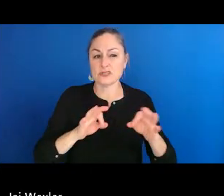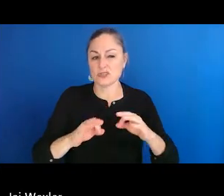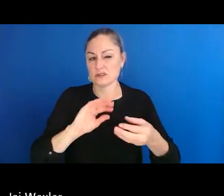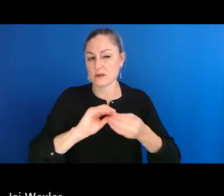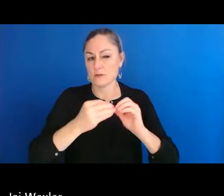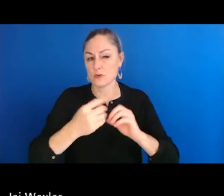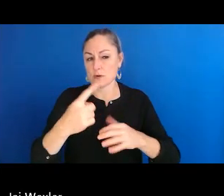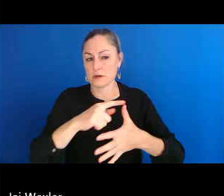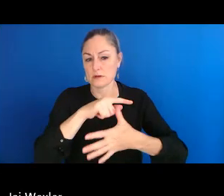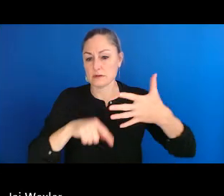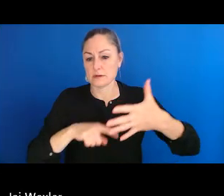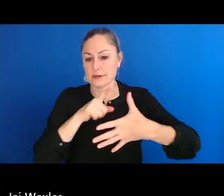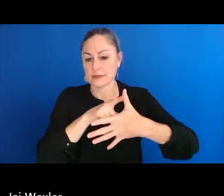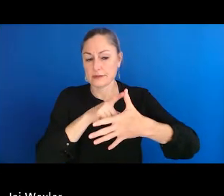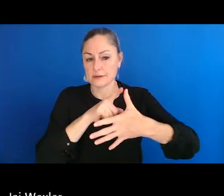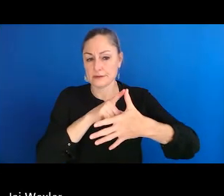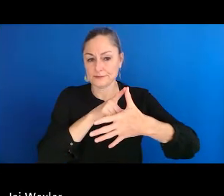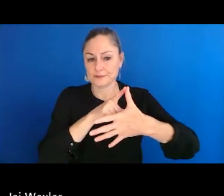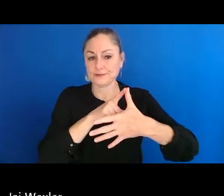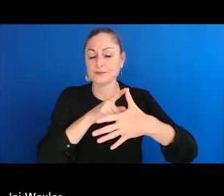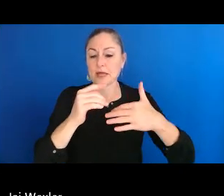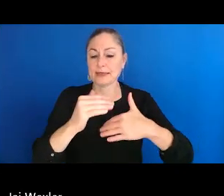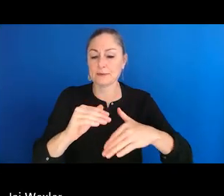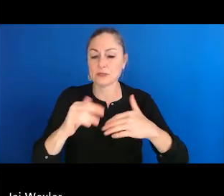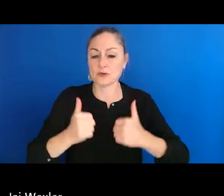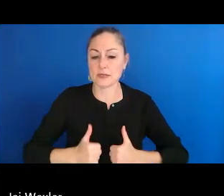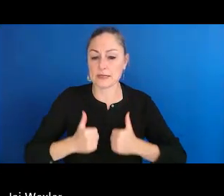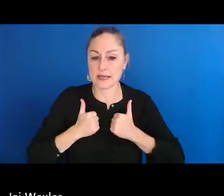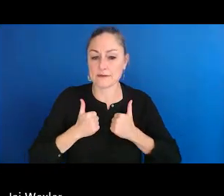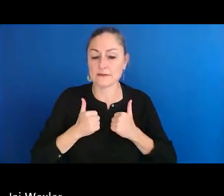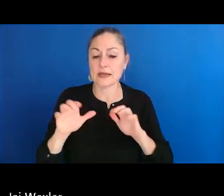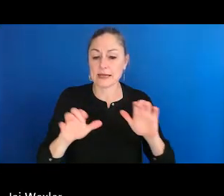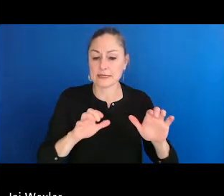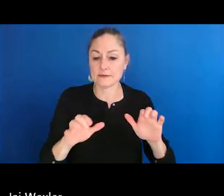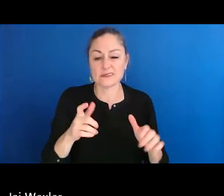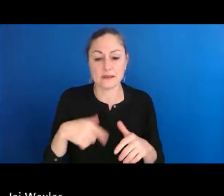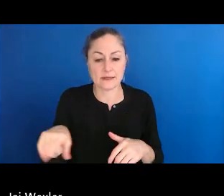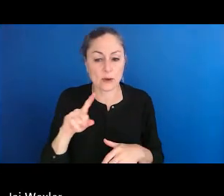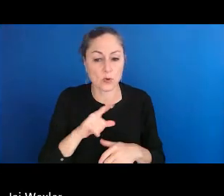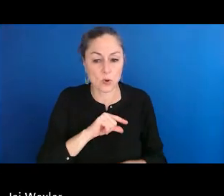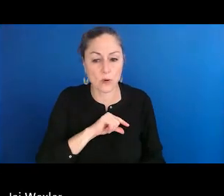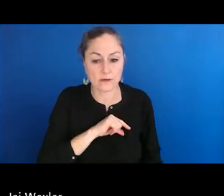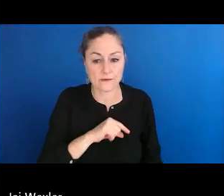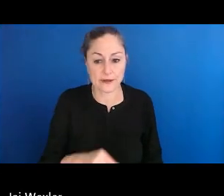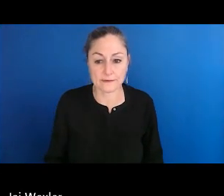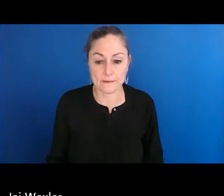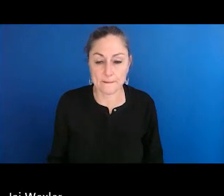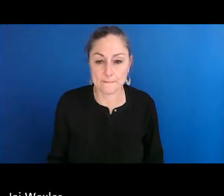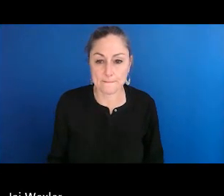person's major life activities, they would qualify.